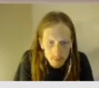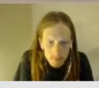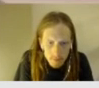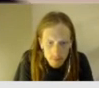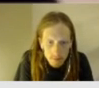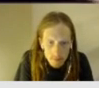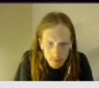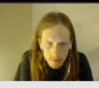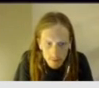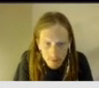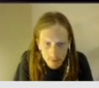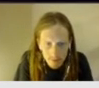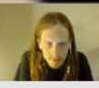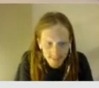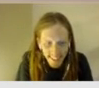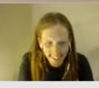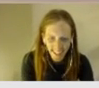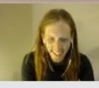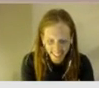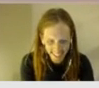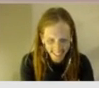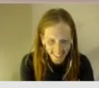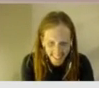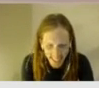pictures when Reagan got, oops, sorry, that was the cat.